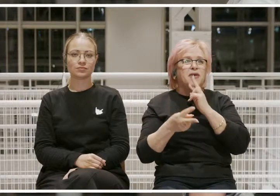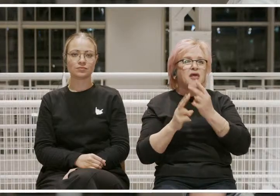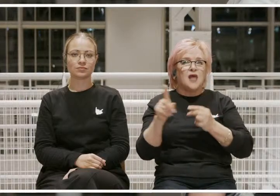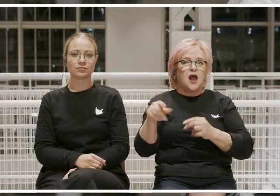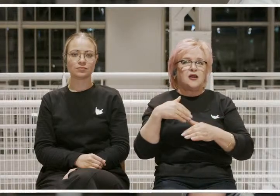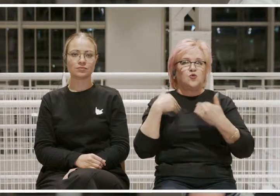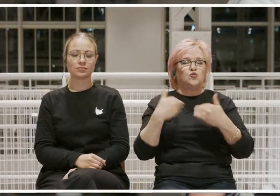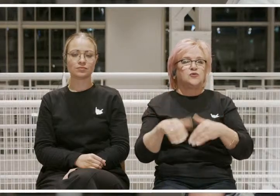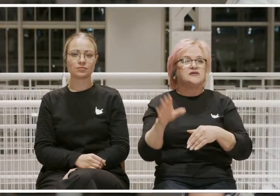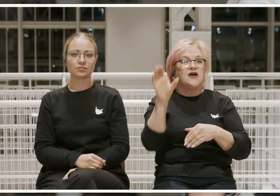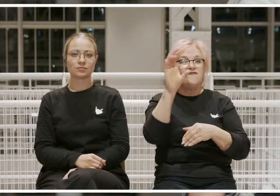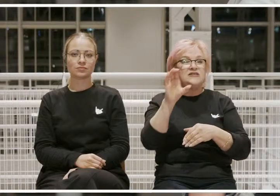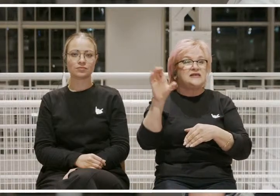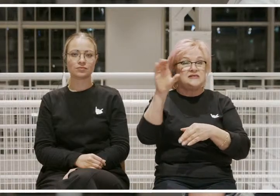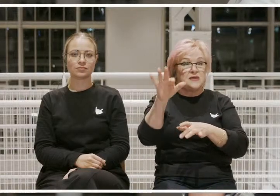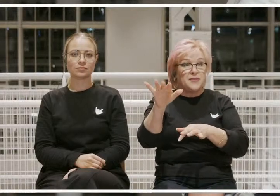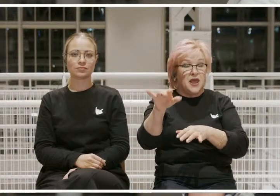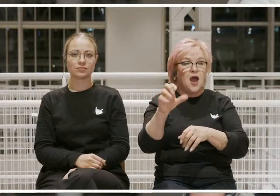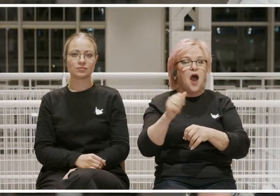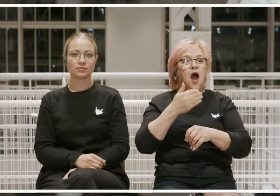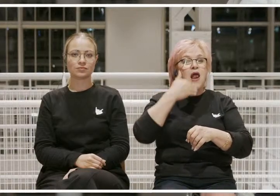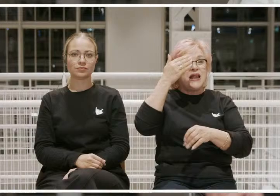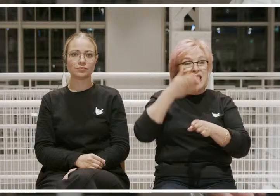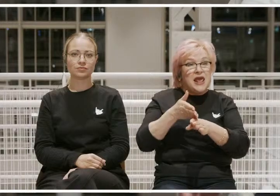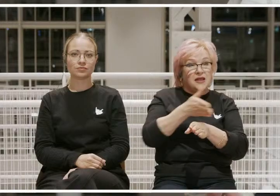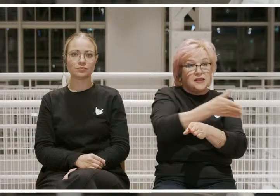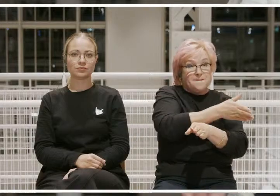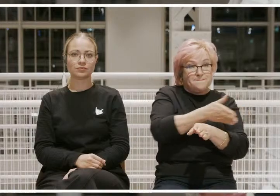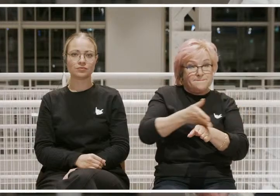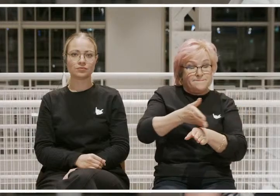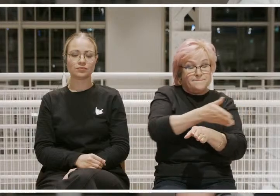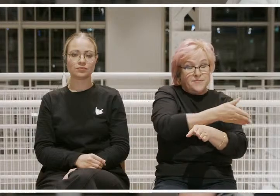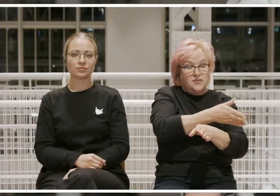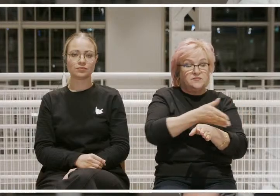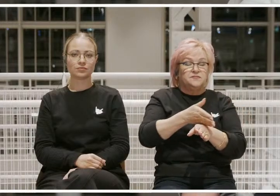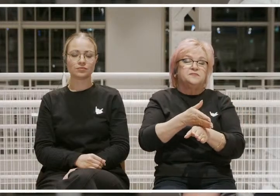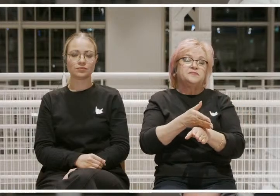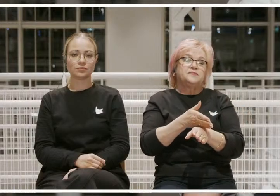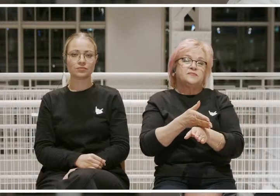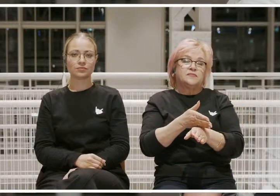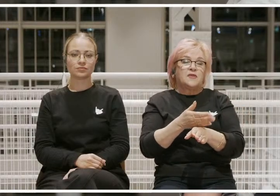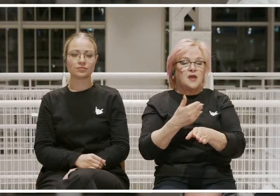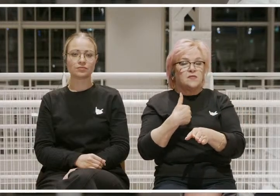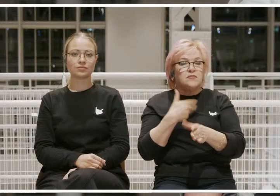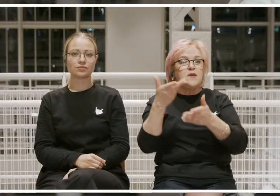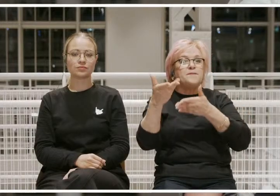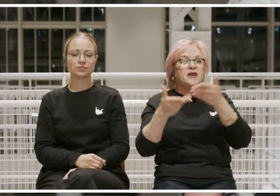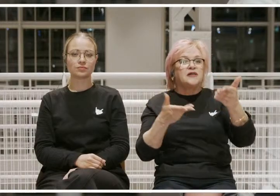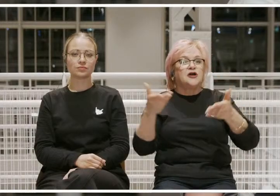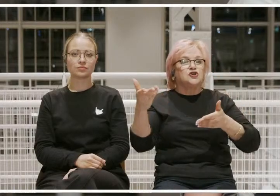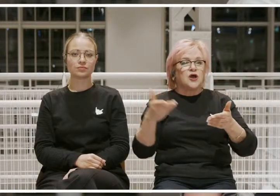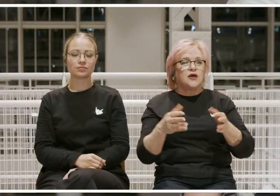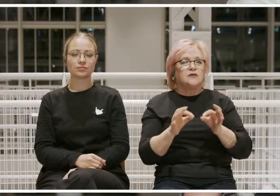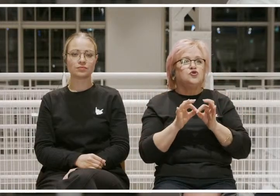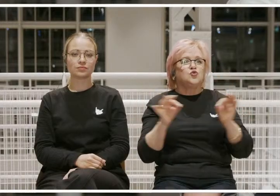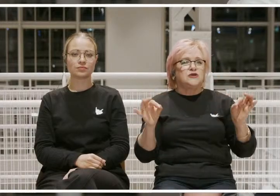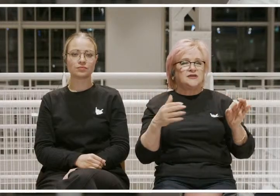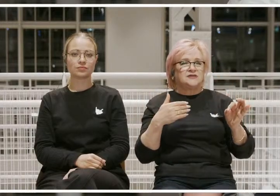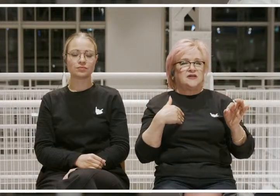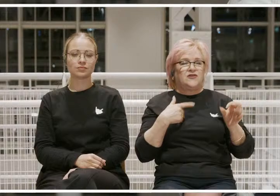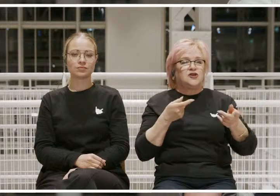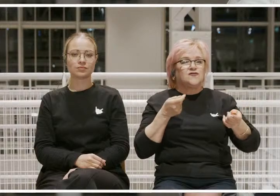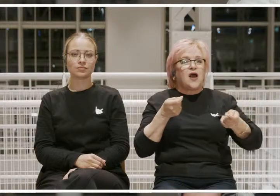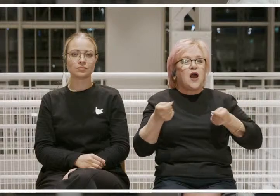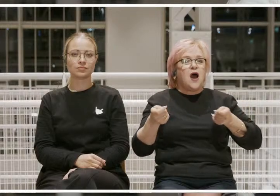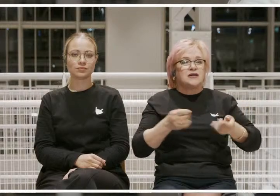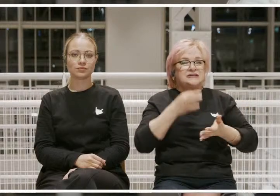we have a wonderful guided tour coordinator, Pelin Kuş. She is